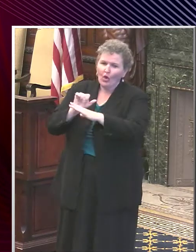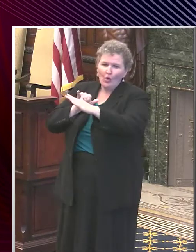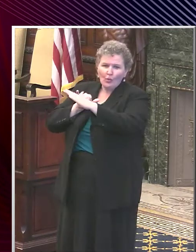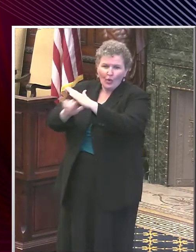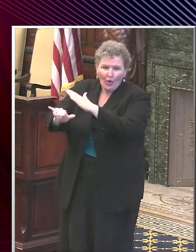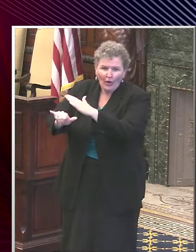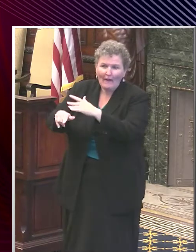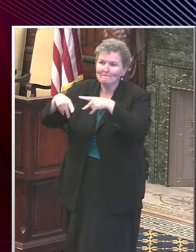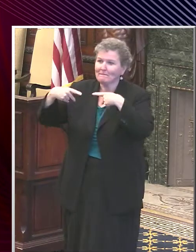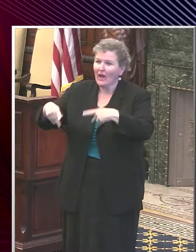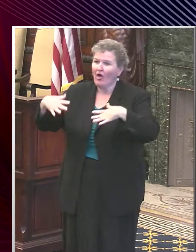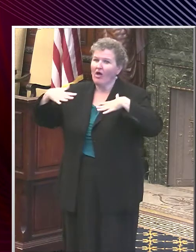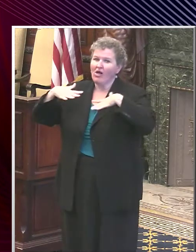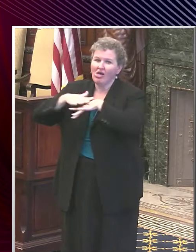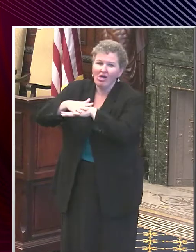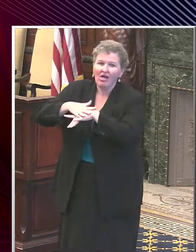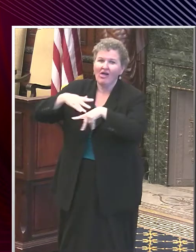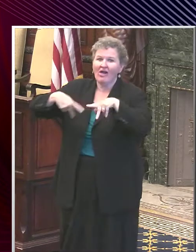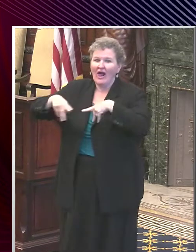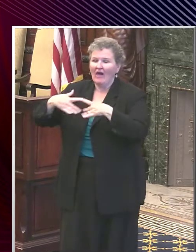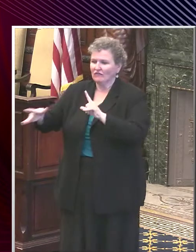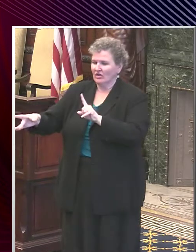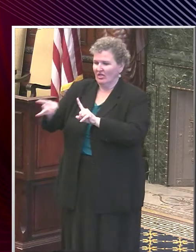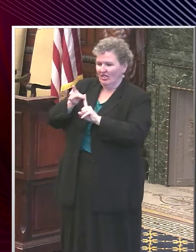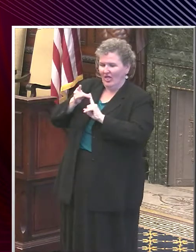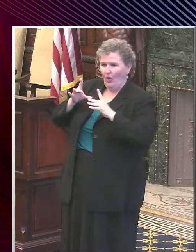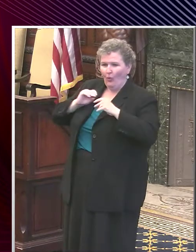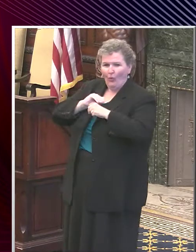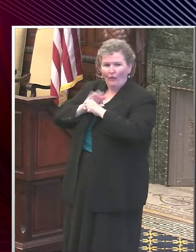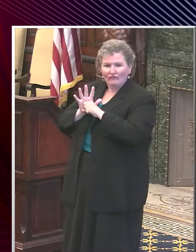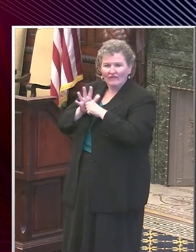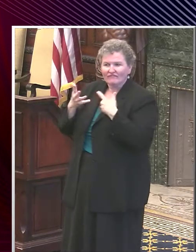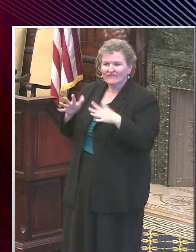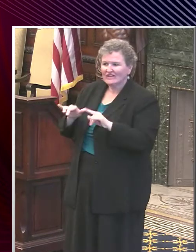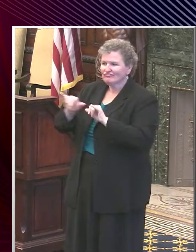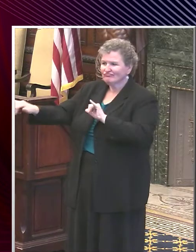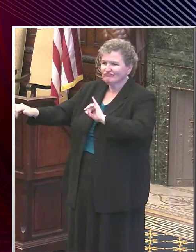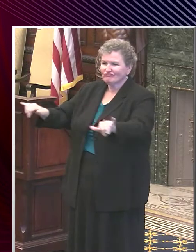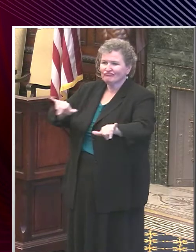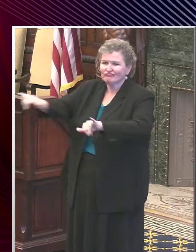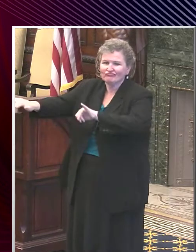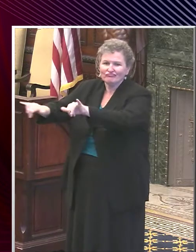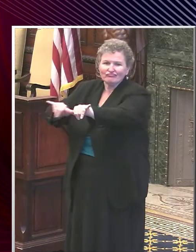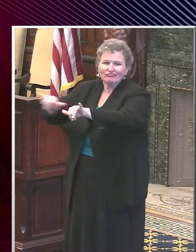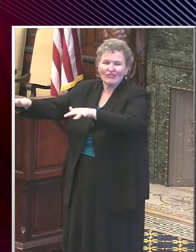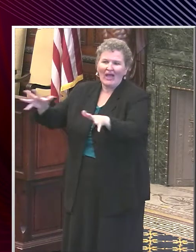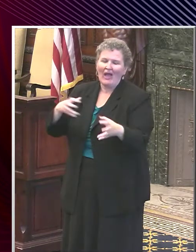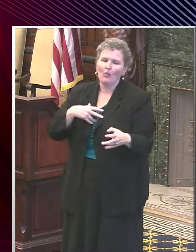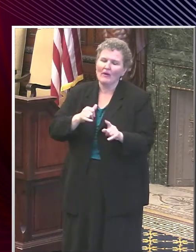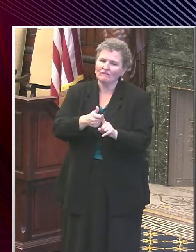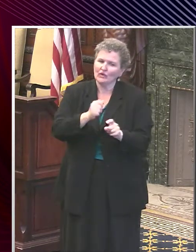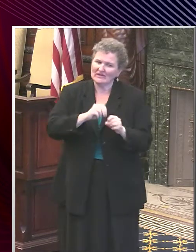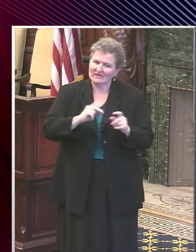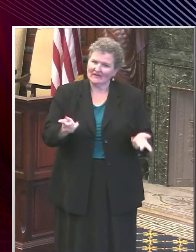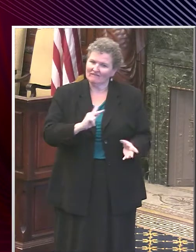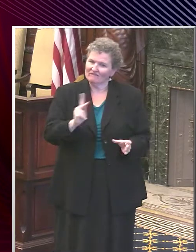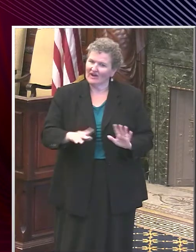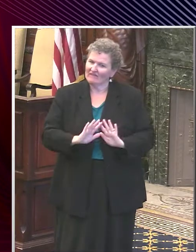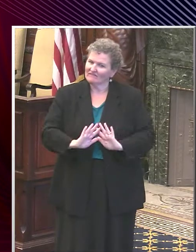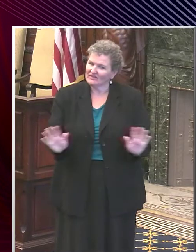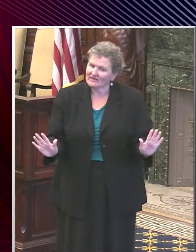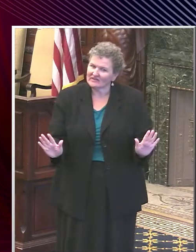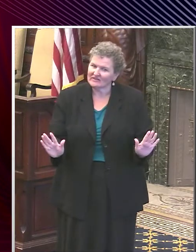can't be worth it. This is the sort of thing that we very much need to avoid here in Philadelphia. I understand we all miss being with friends, and I know that for